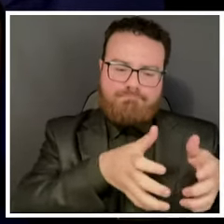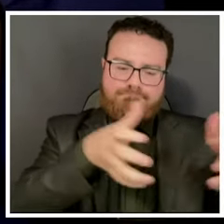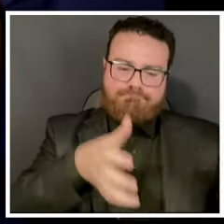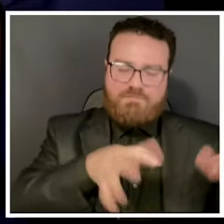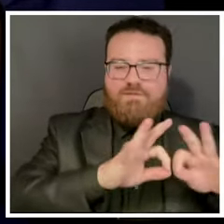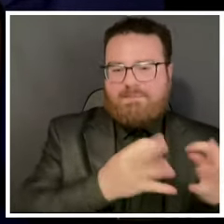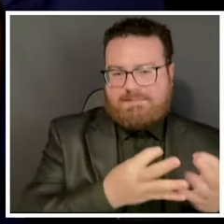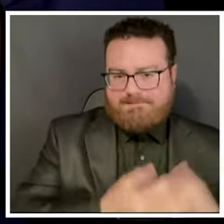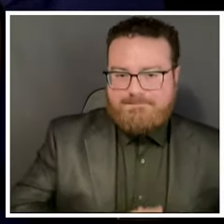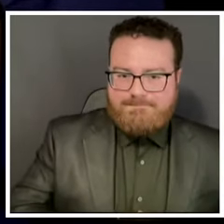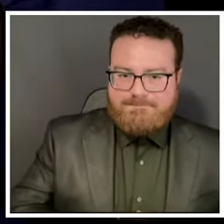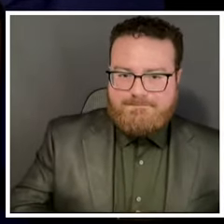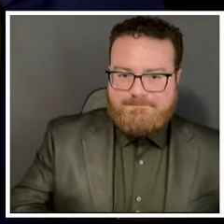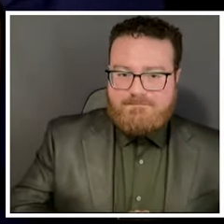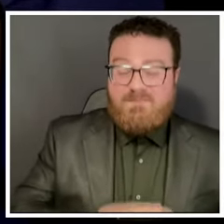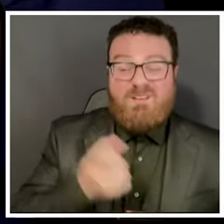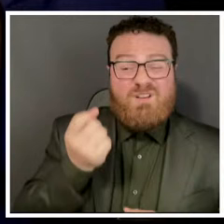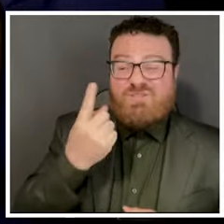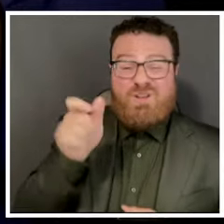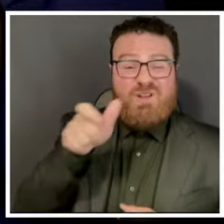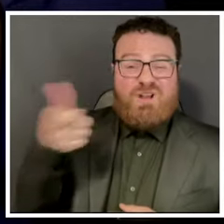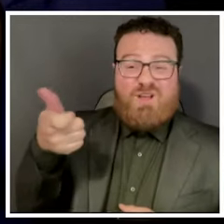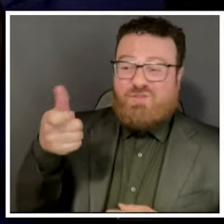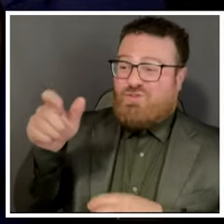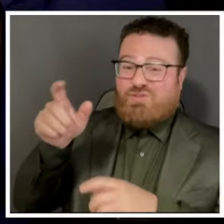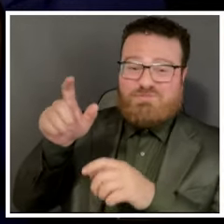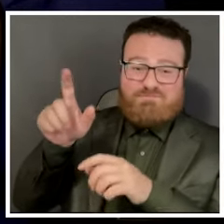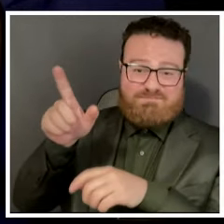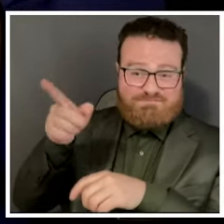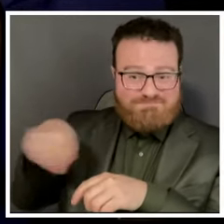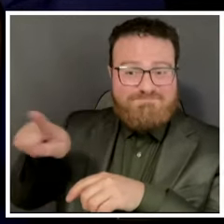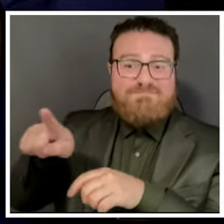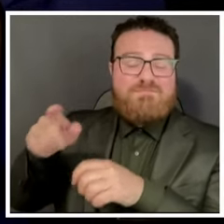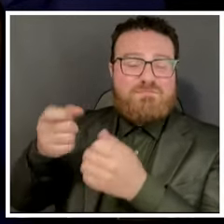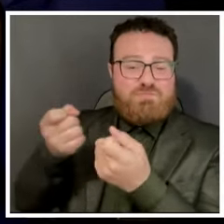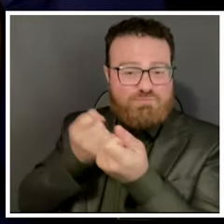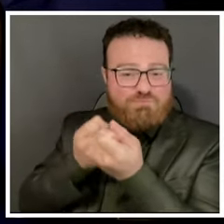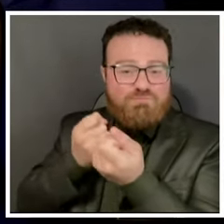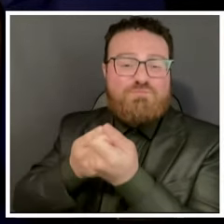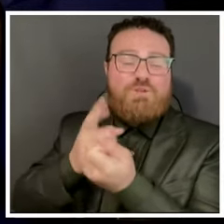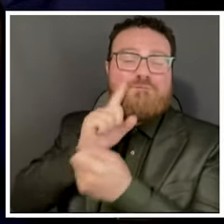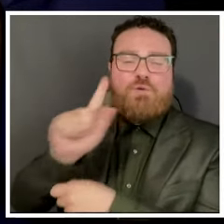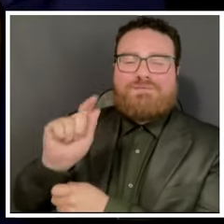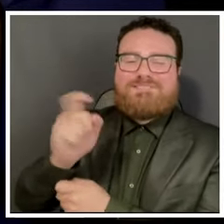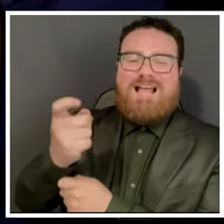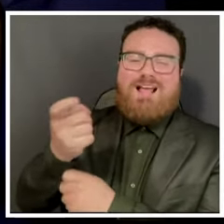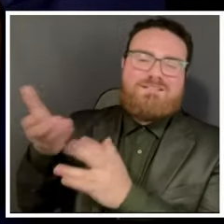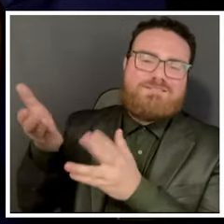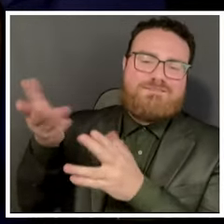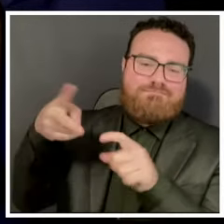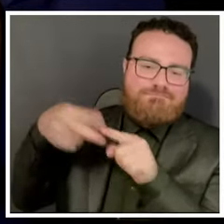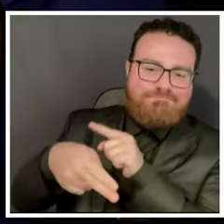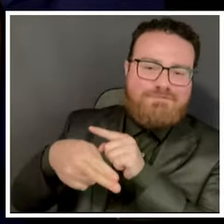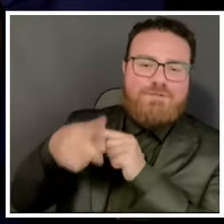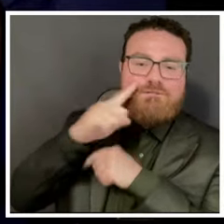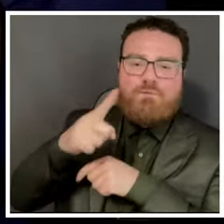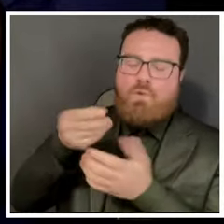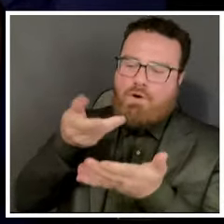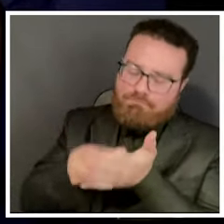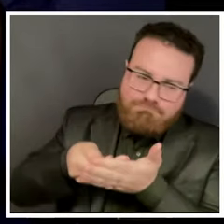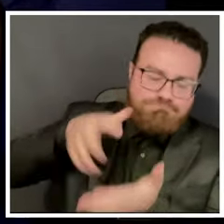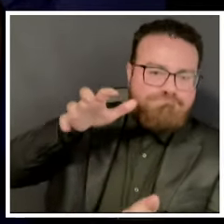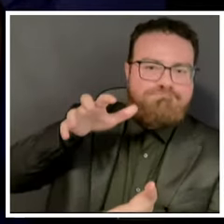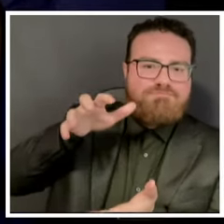wealthy, who already have more than enough, we're thankful that President Biden is fighting to